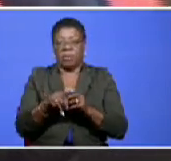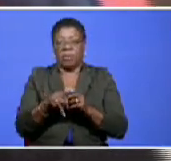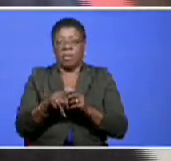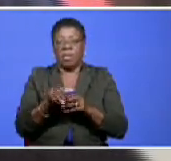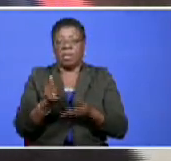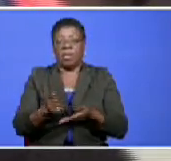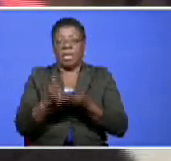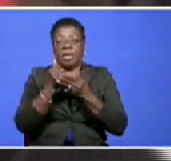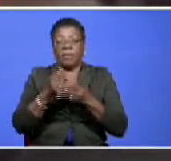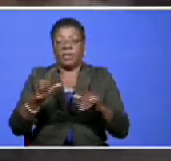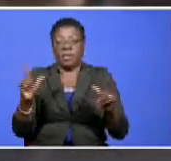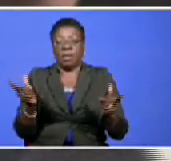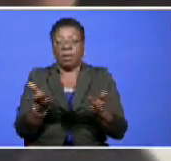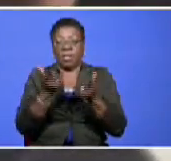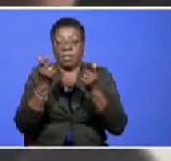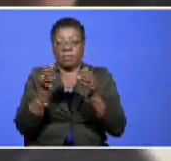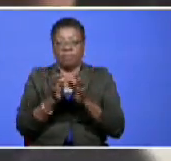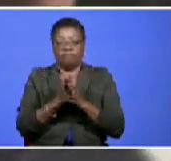it helped us a lot.